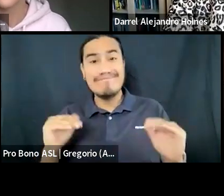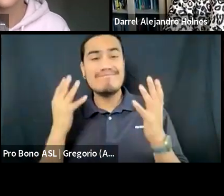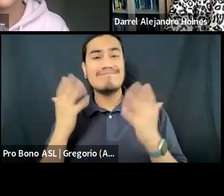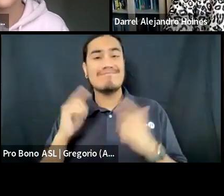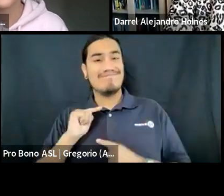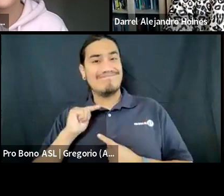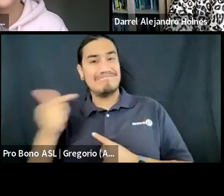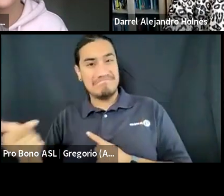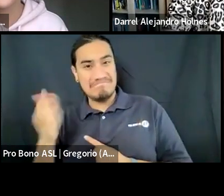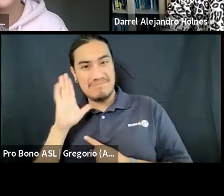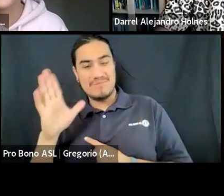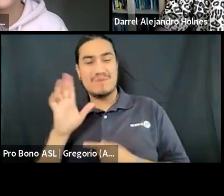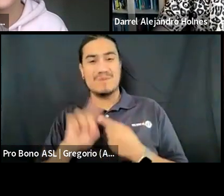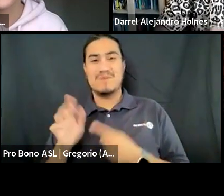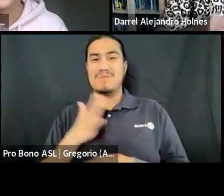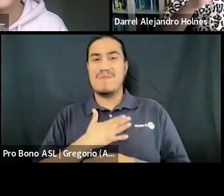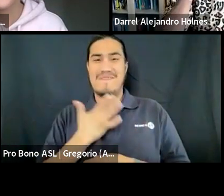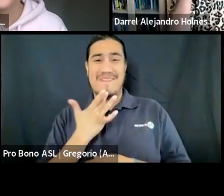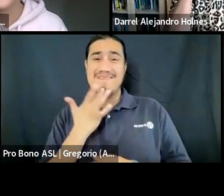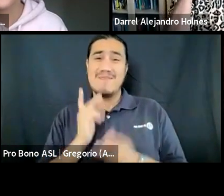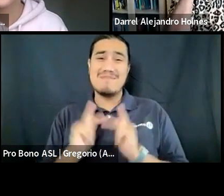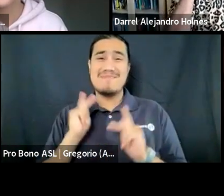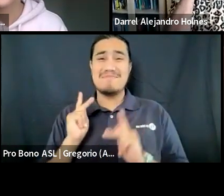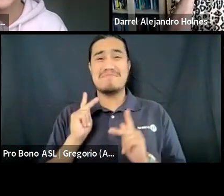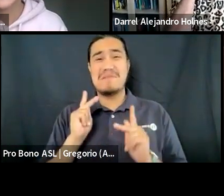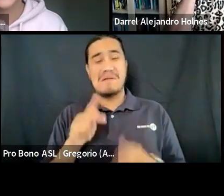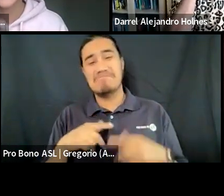the baton over to one of my favorite people.